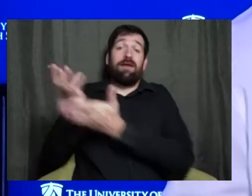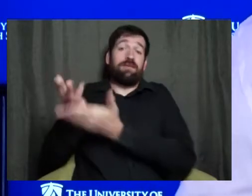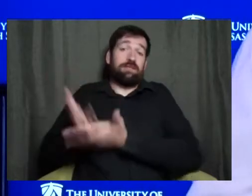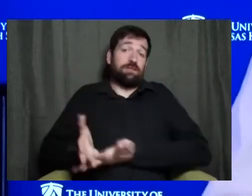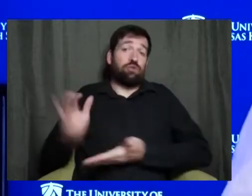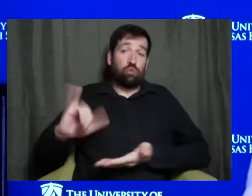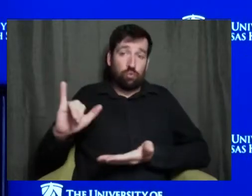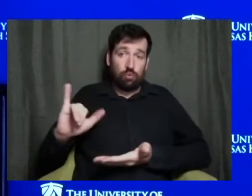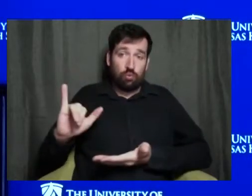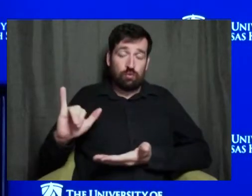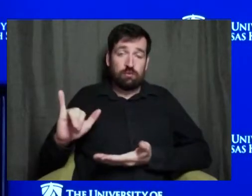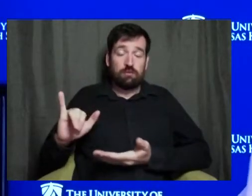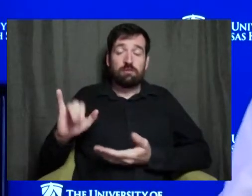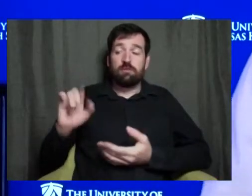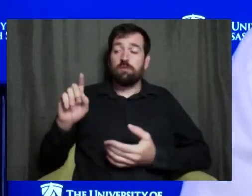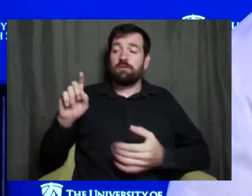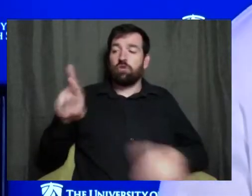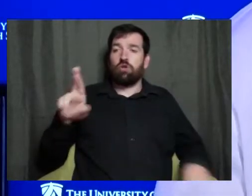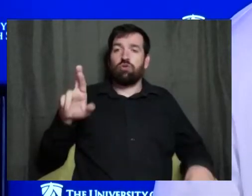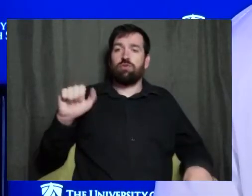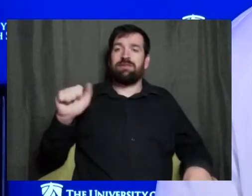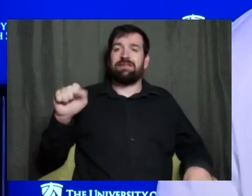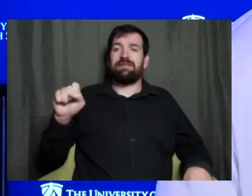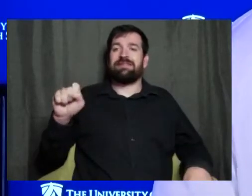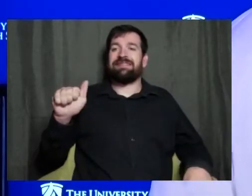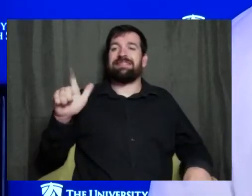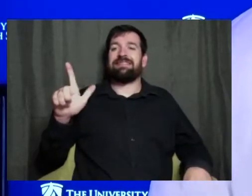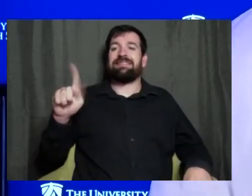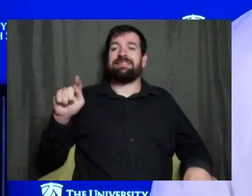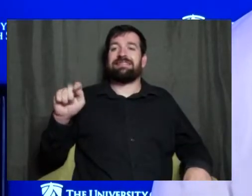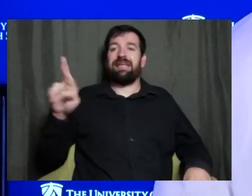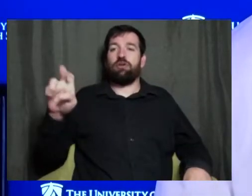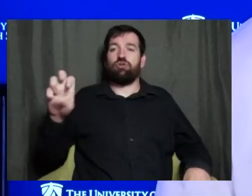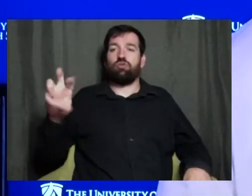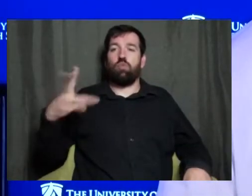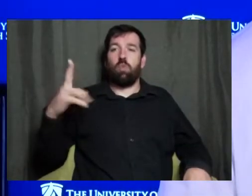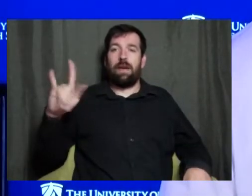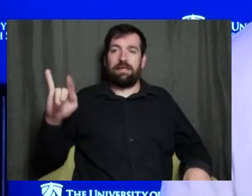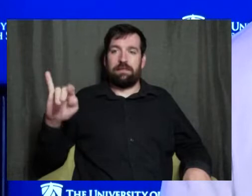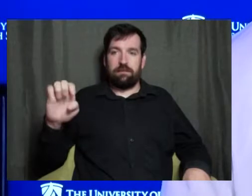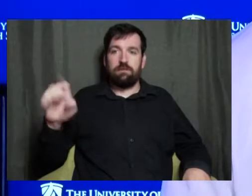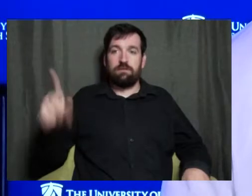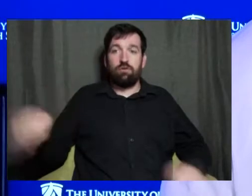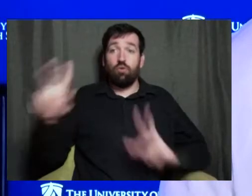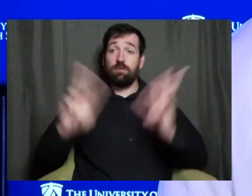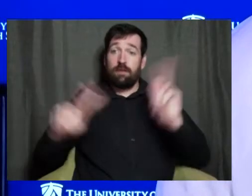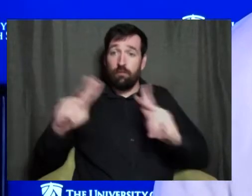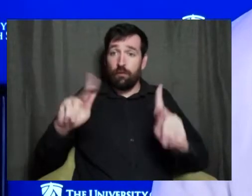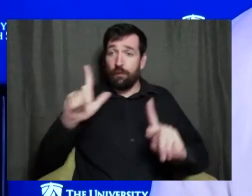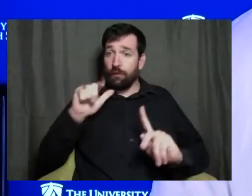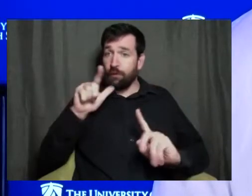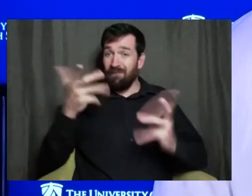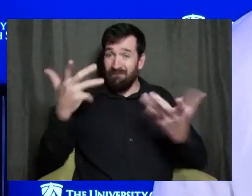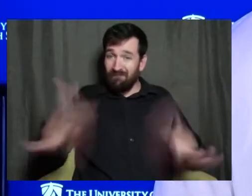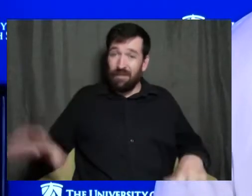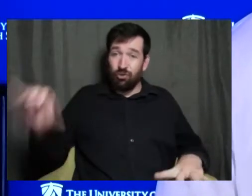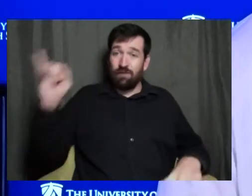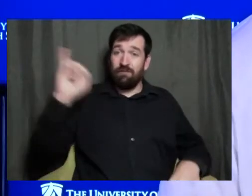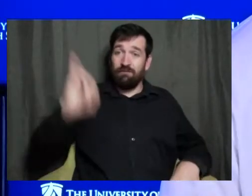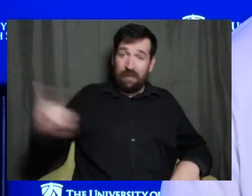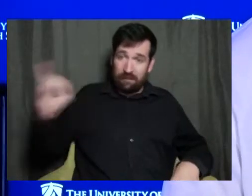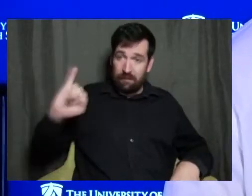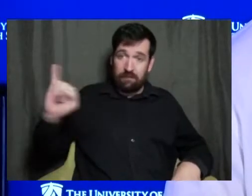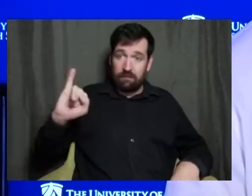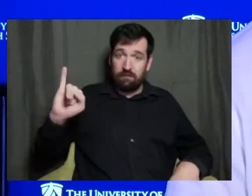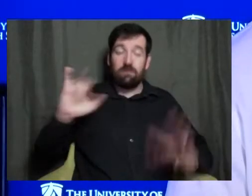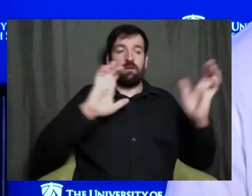now, and we heard Dr. Satterwhite talk about this last week when we were on, that those people who were infected compared to the people